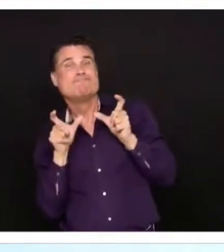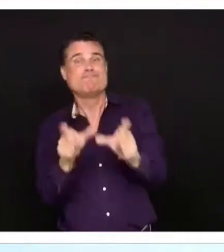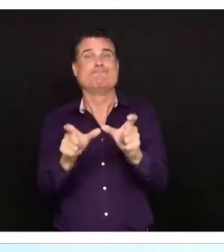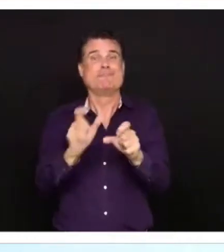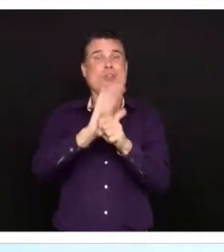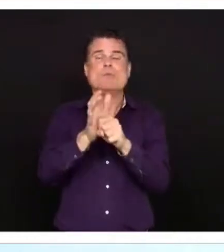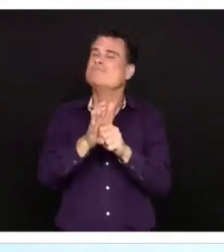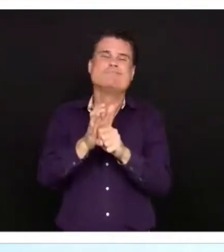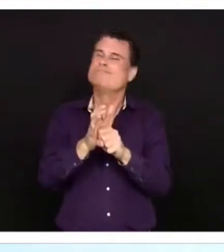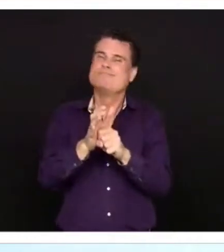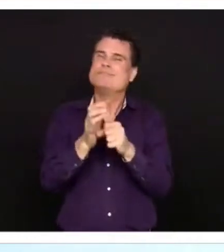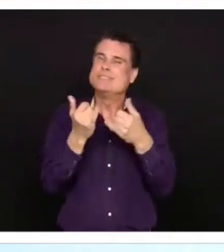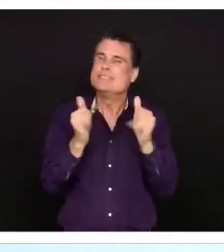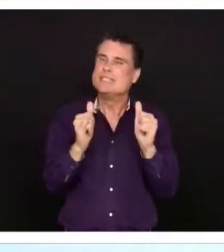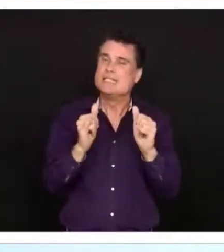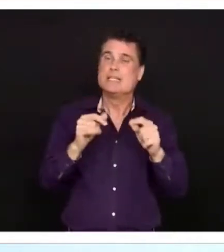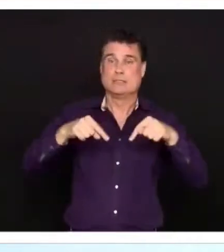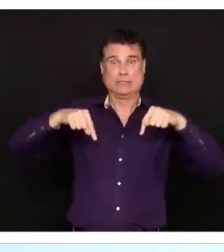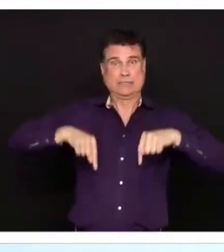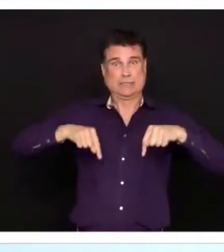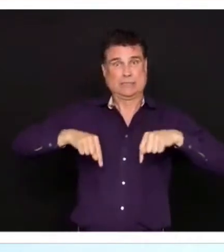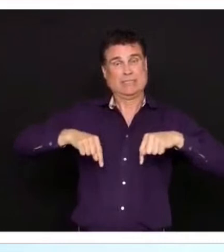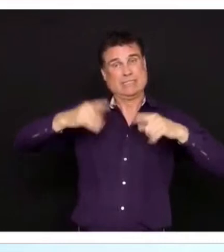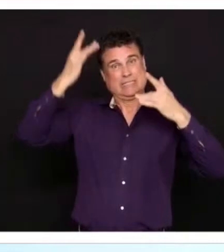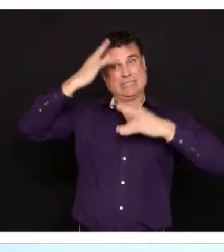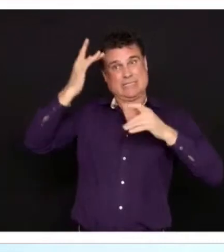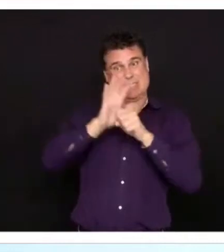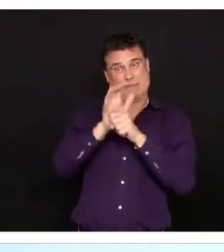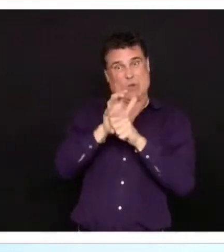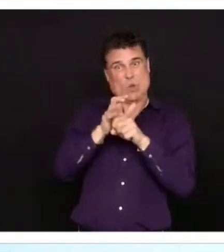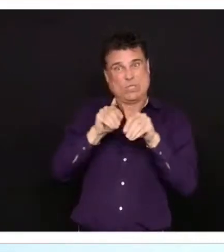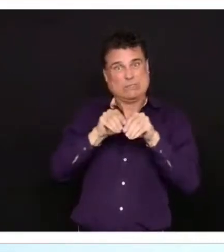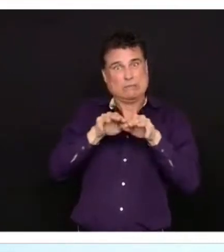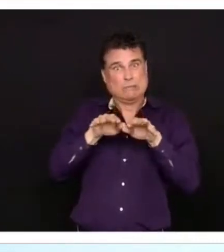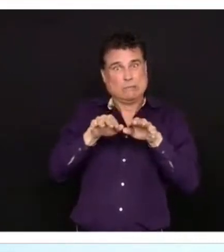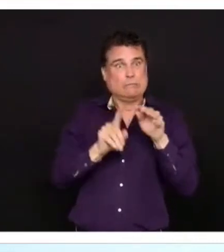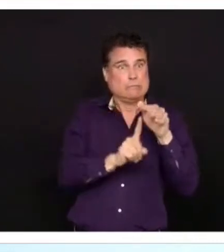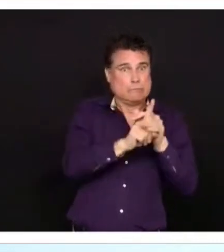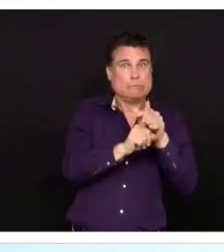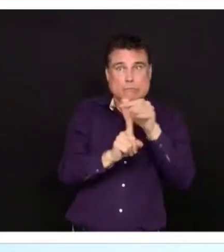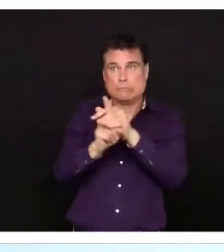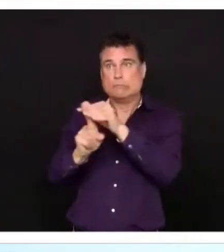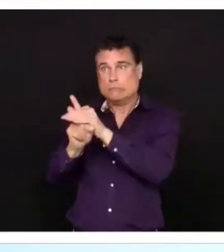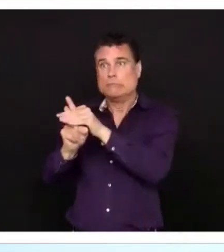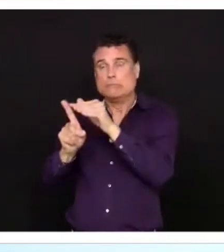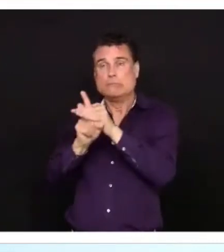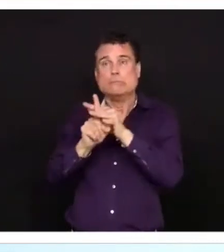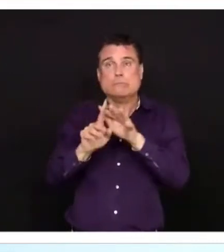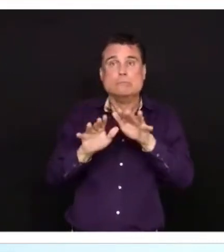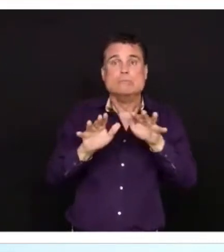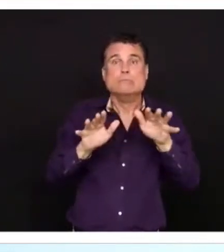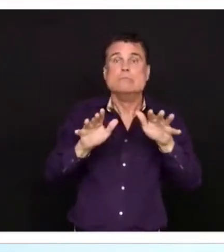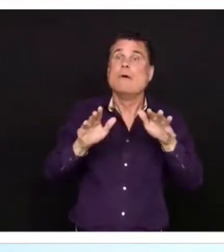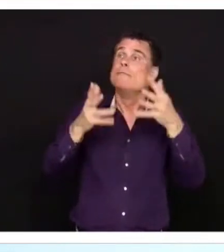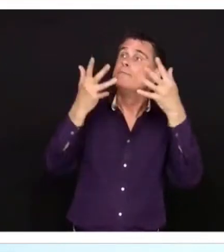And that will not happen for some time. We are hopeful and supportive of efforts for a vaccine, but they are going to